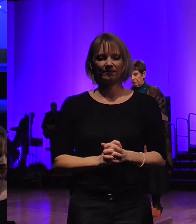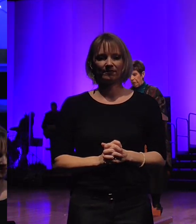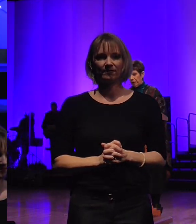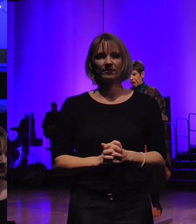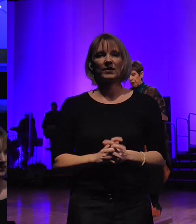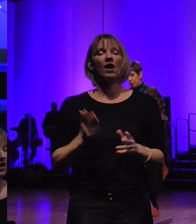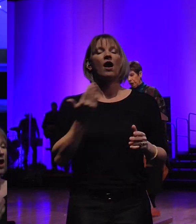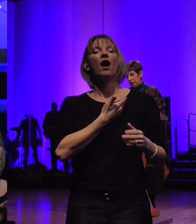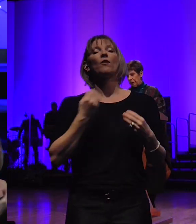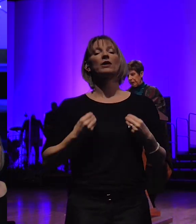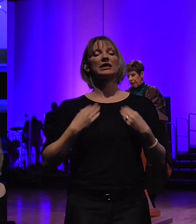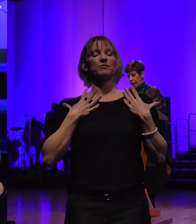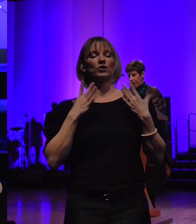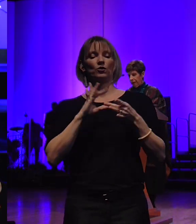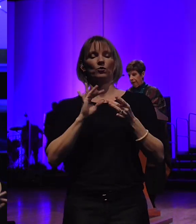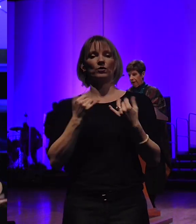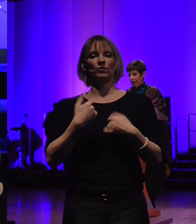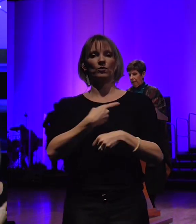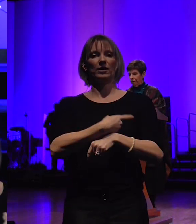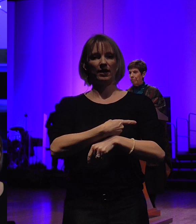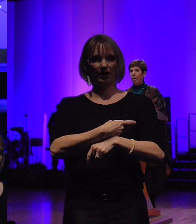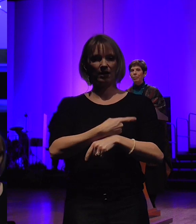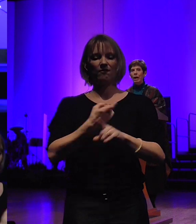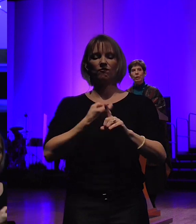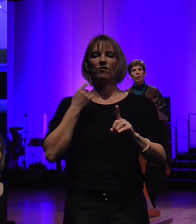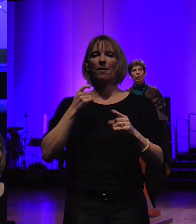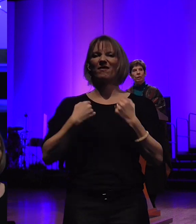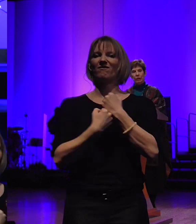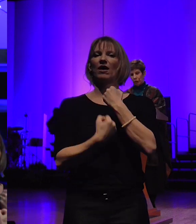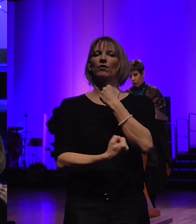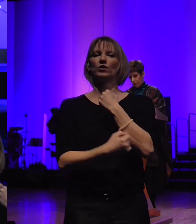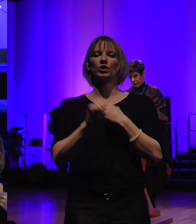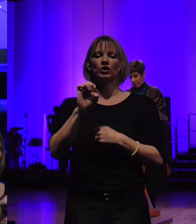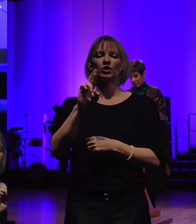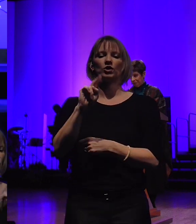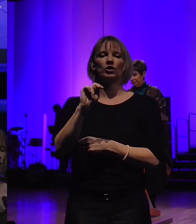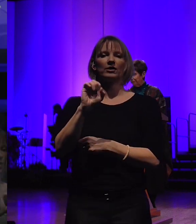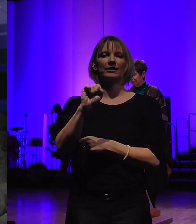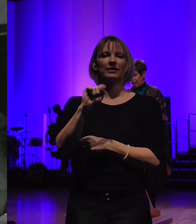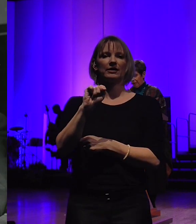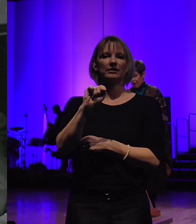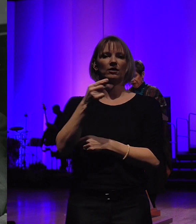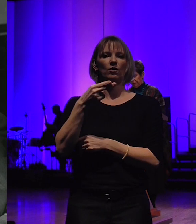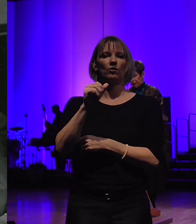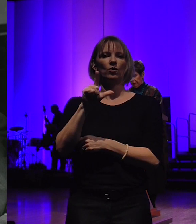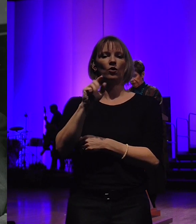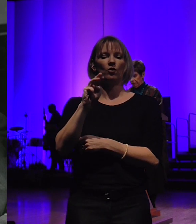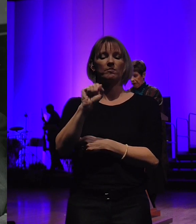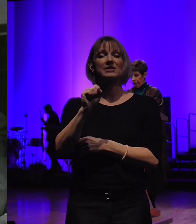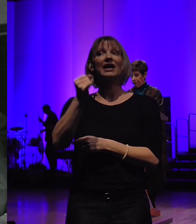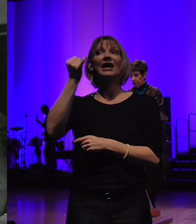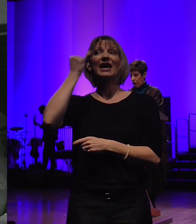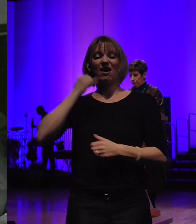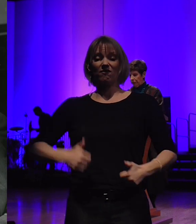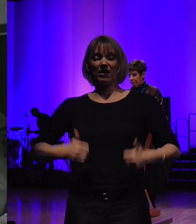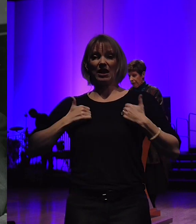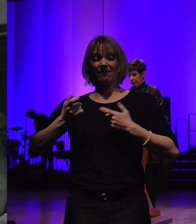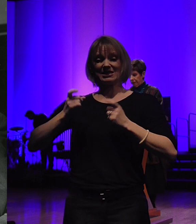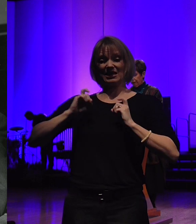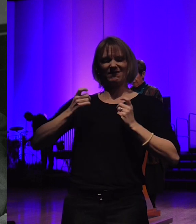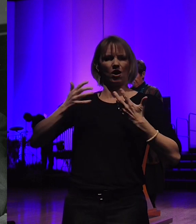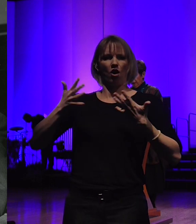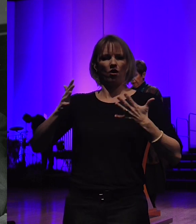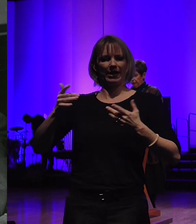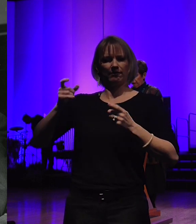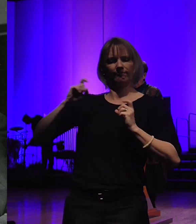Our inspirational words today from our founder, Ernest Holmes. If the gift of life is already